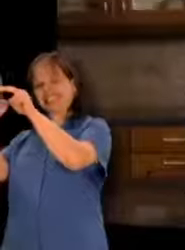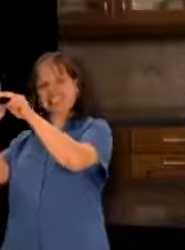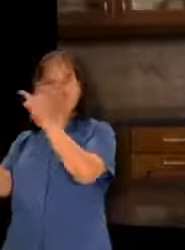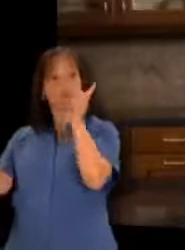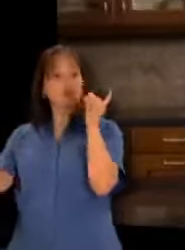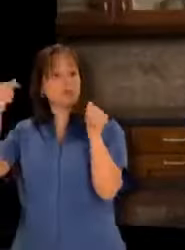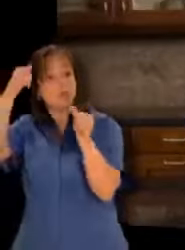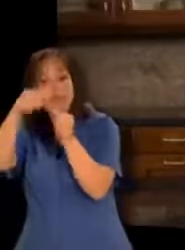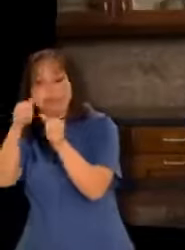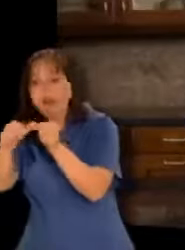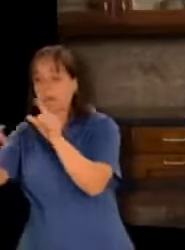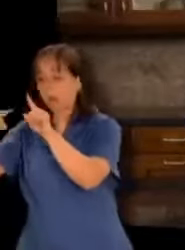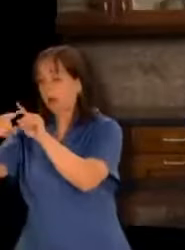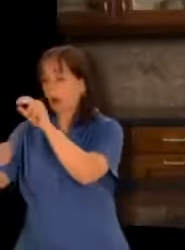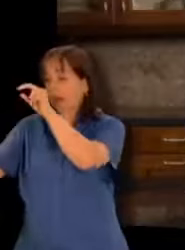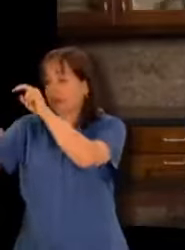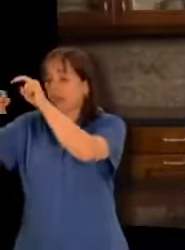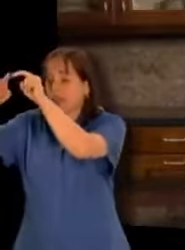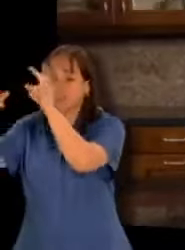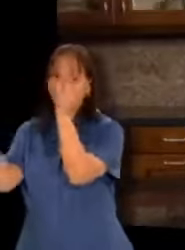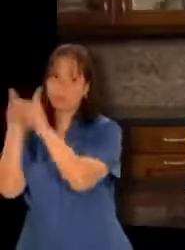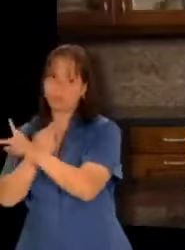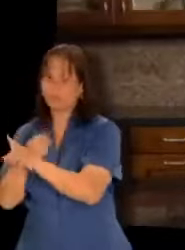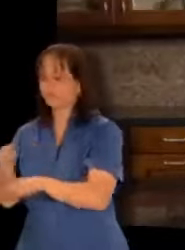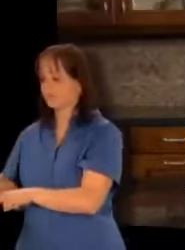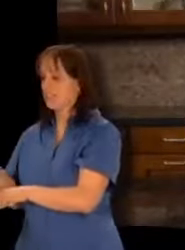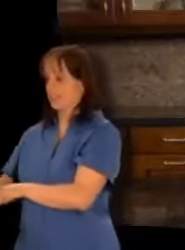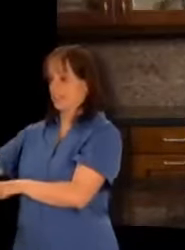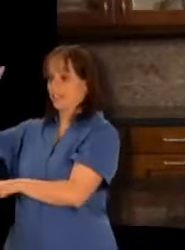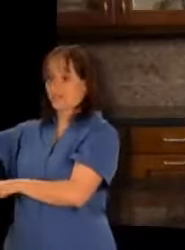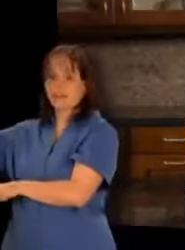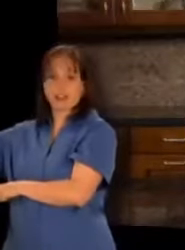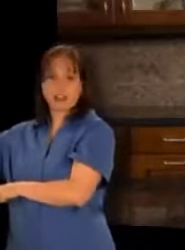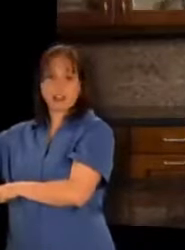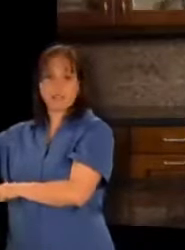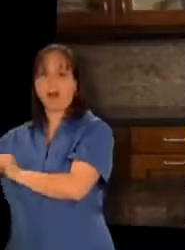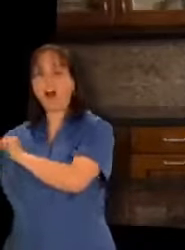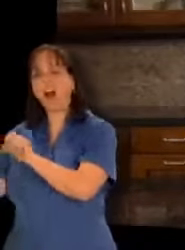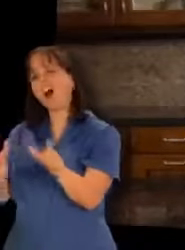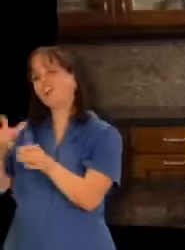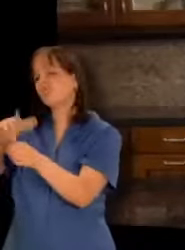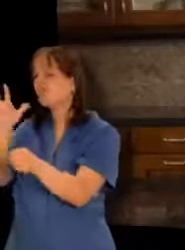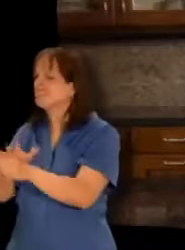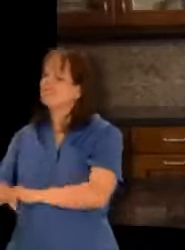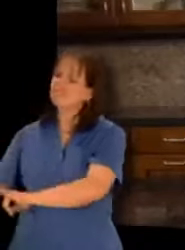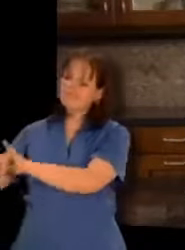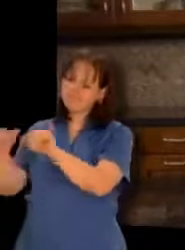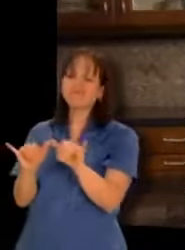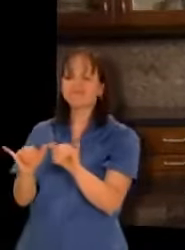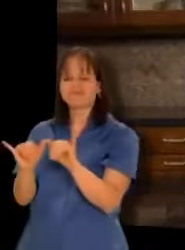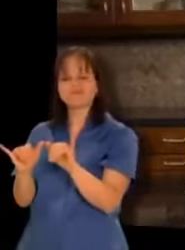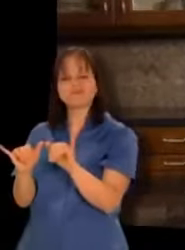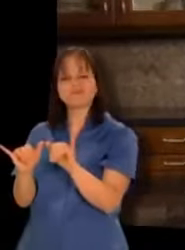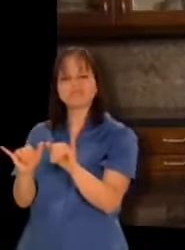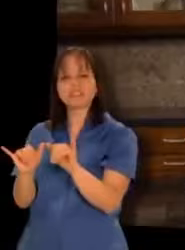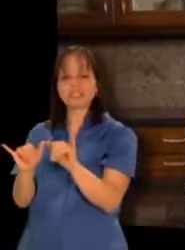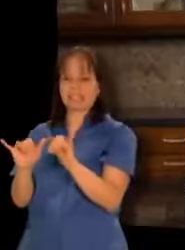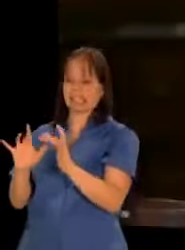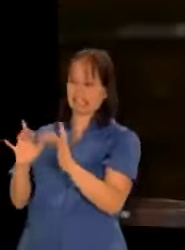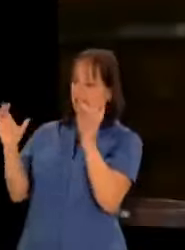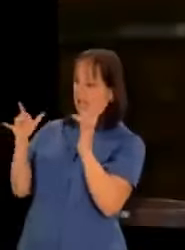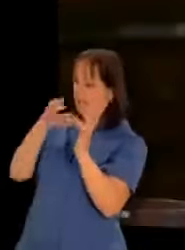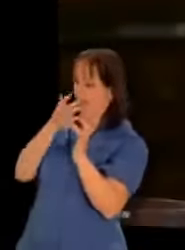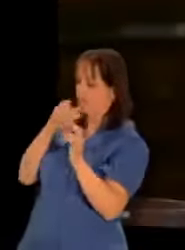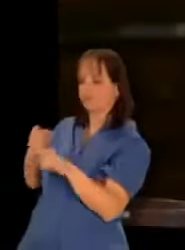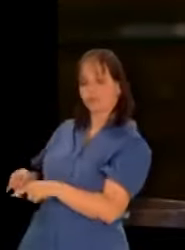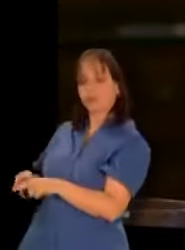worse, the more positive it is, the worse it is. How about 7-Up? Now, all sodas are pretty much the same, just we use light colored. So